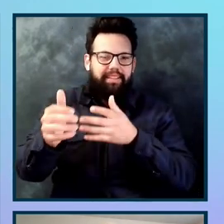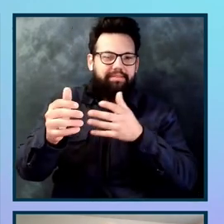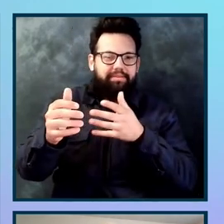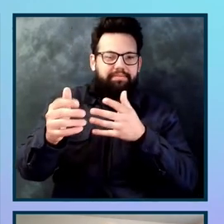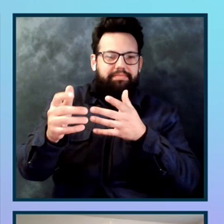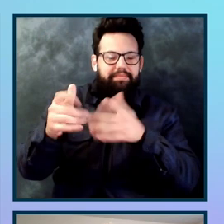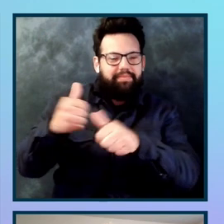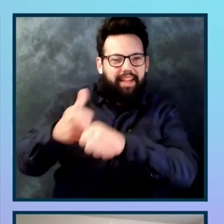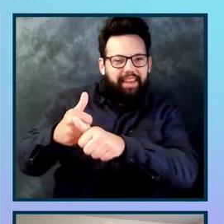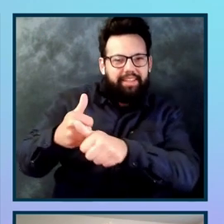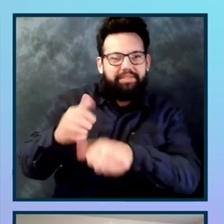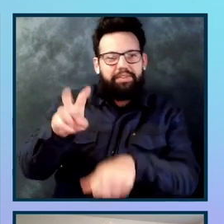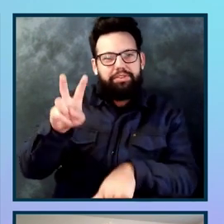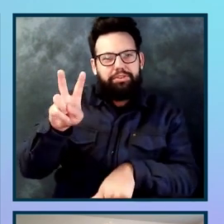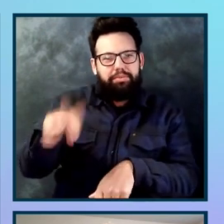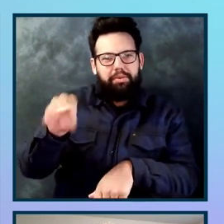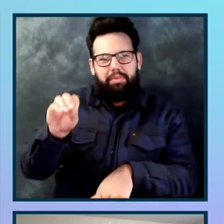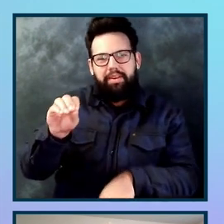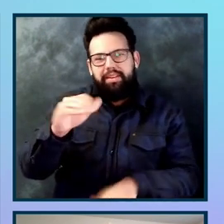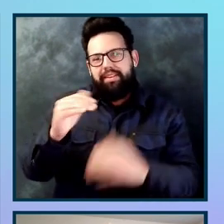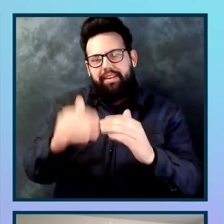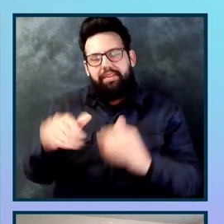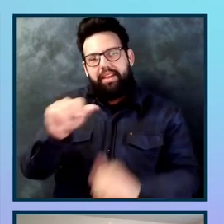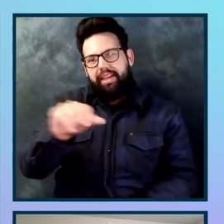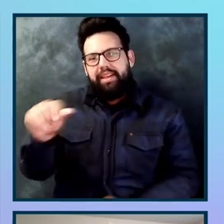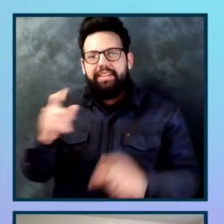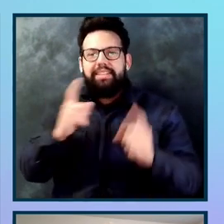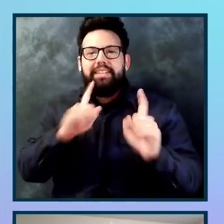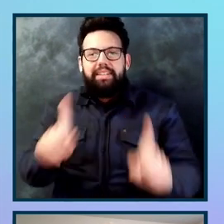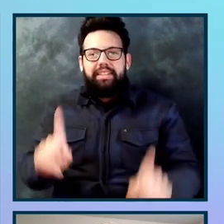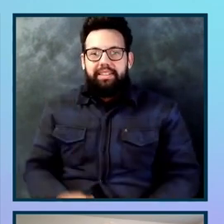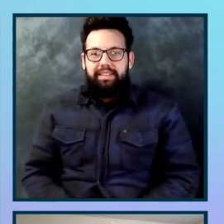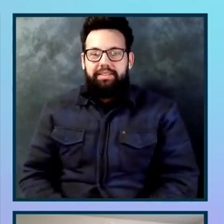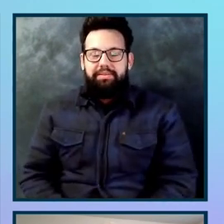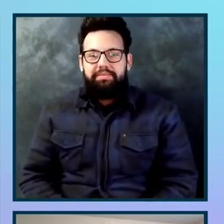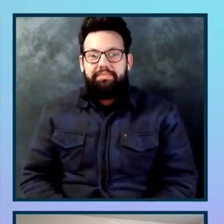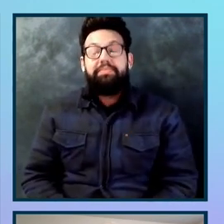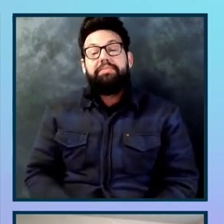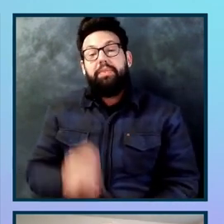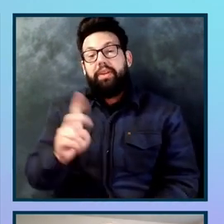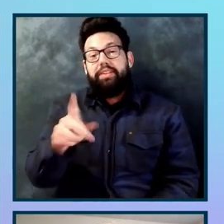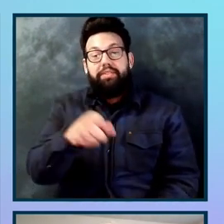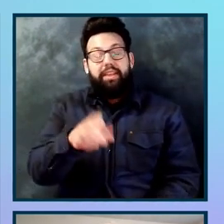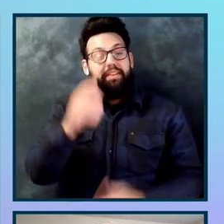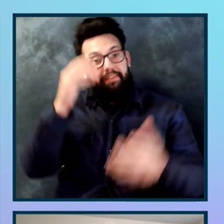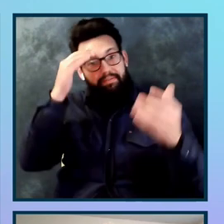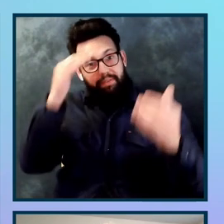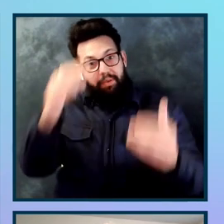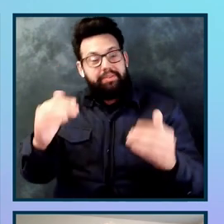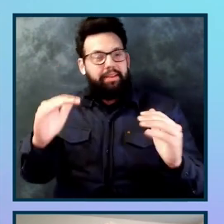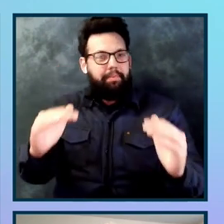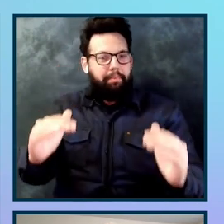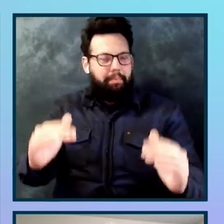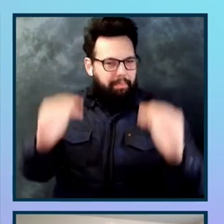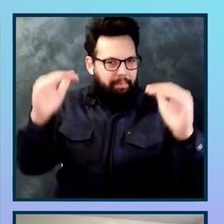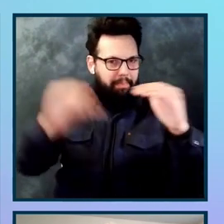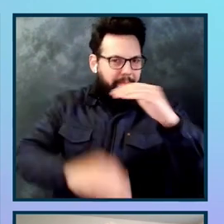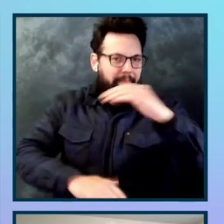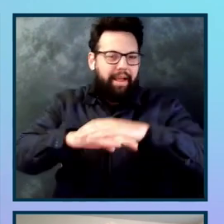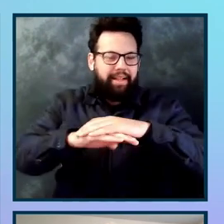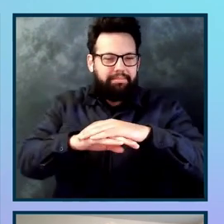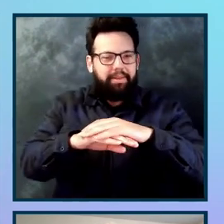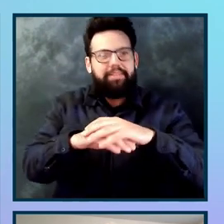right paren 2.1 level AA success. All right, so they focus on maximizing conformance. Audio